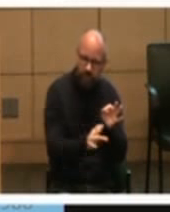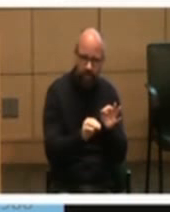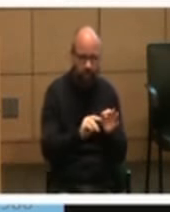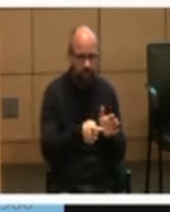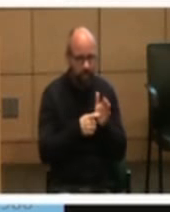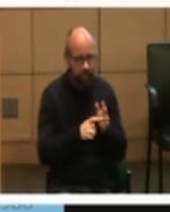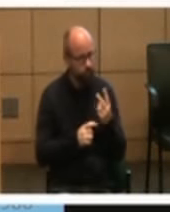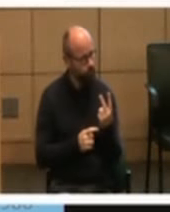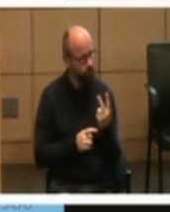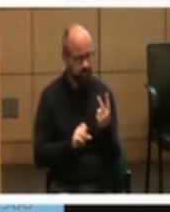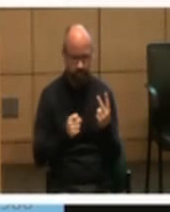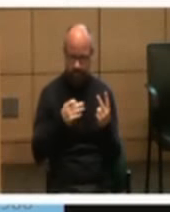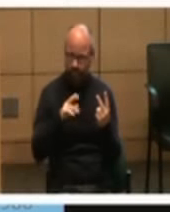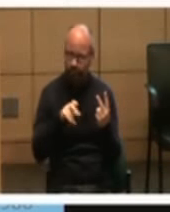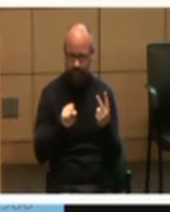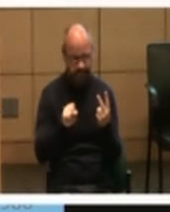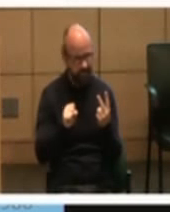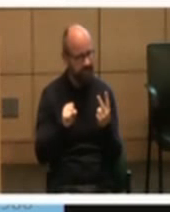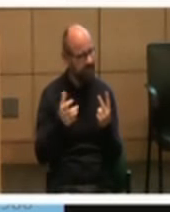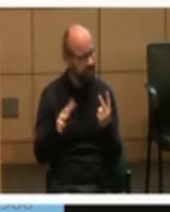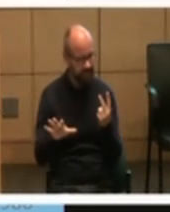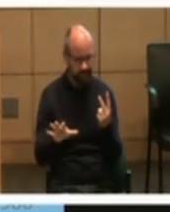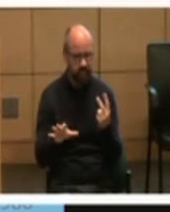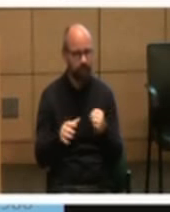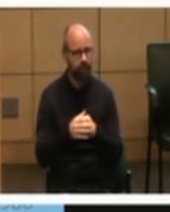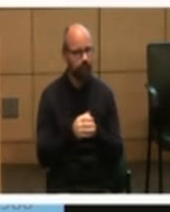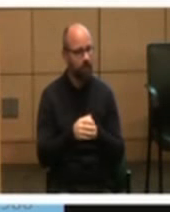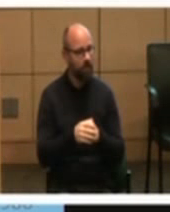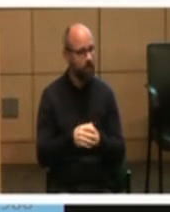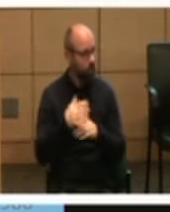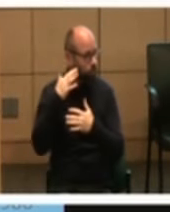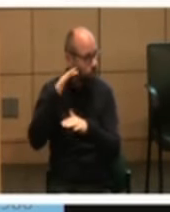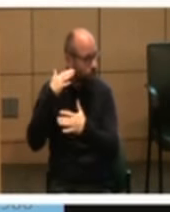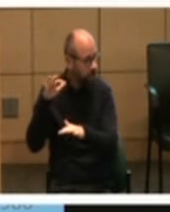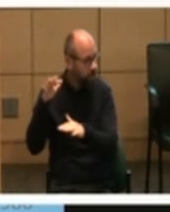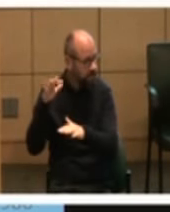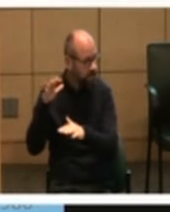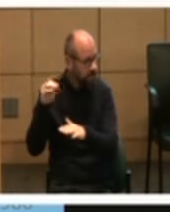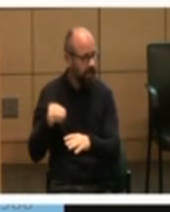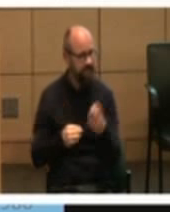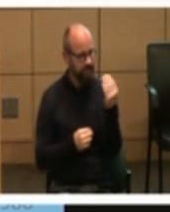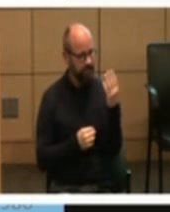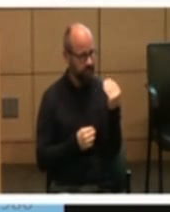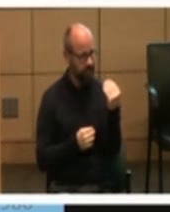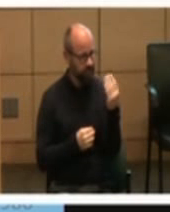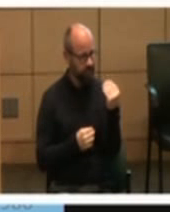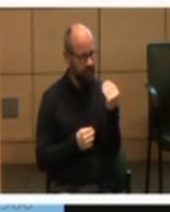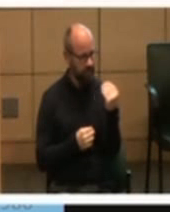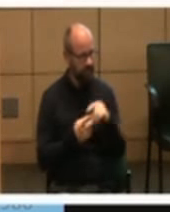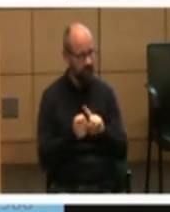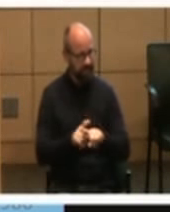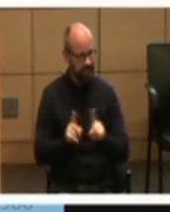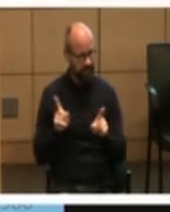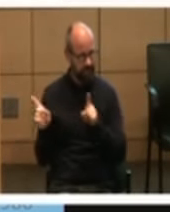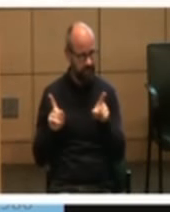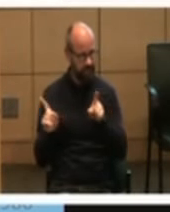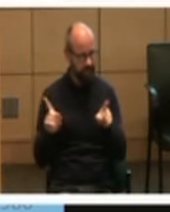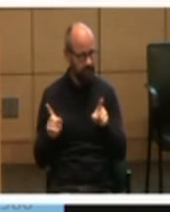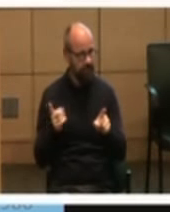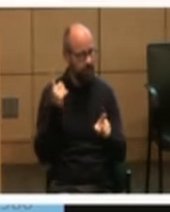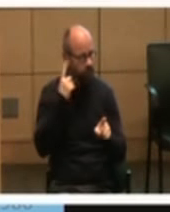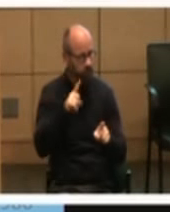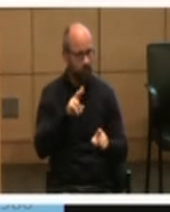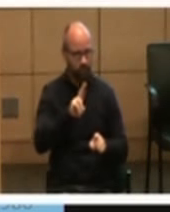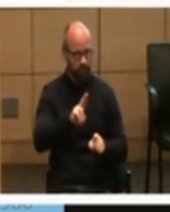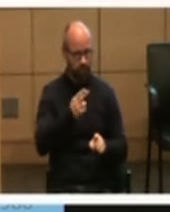use of 2 speakers, is presenting noise and speech from different speakers for a listener who has unilateral hearing loss and